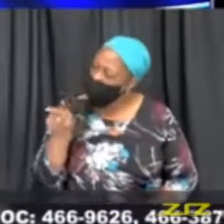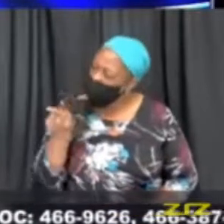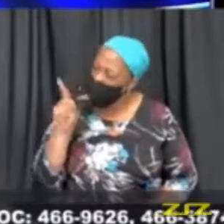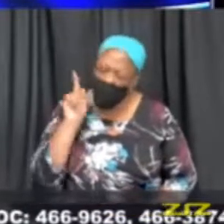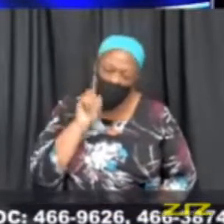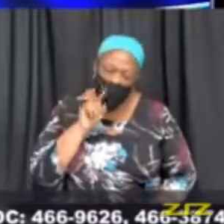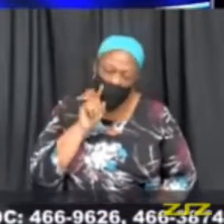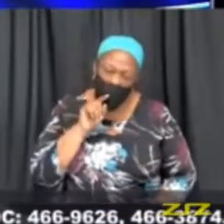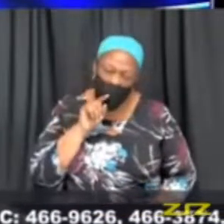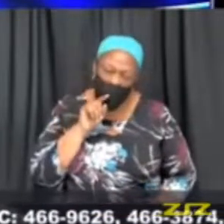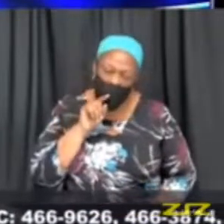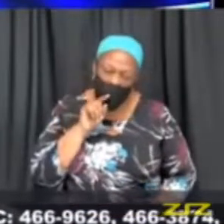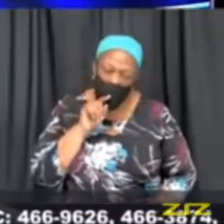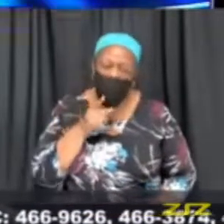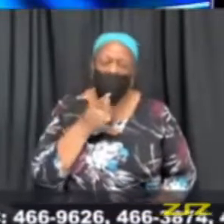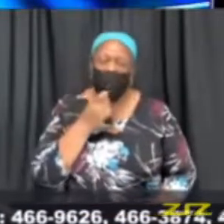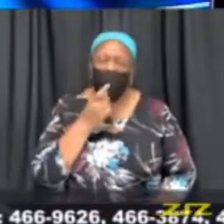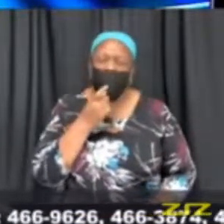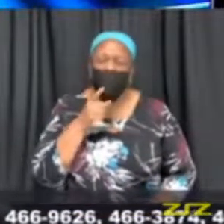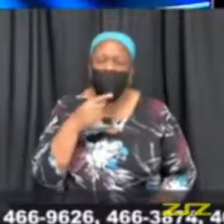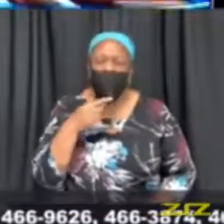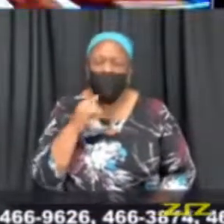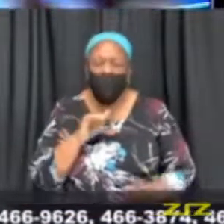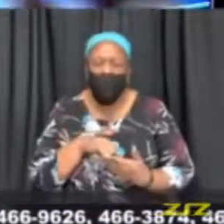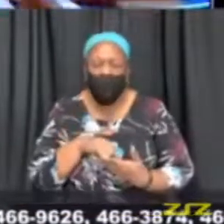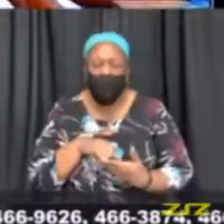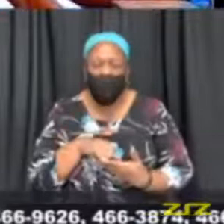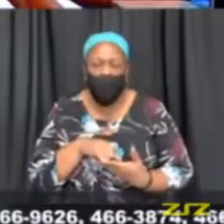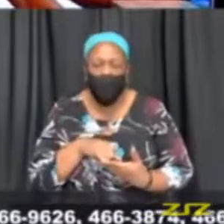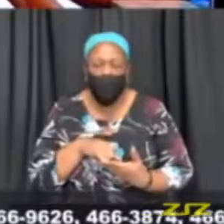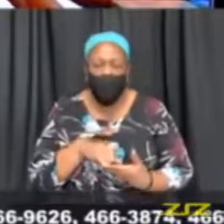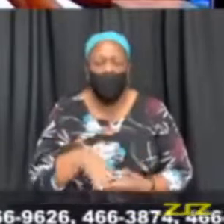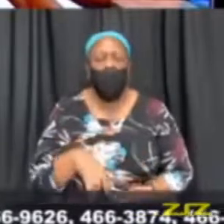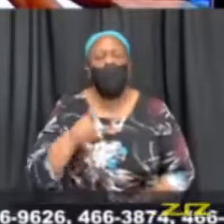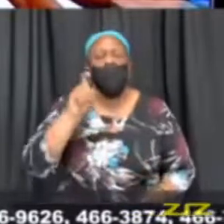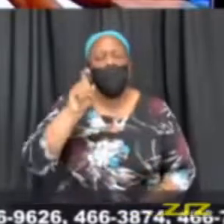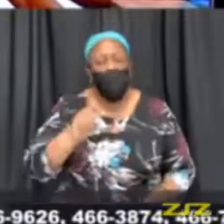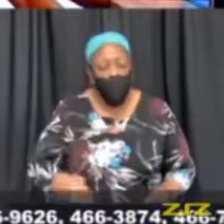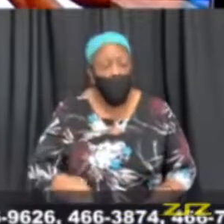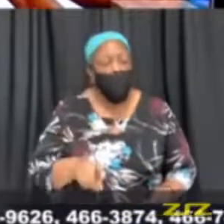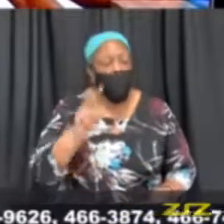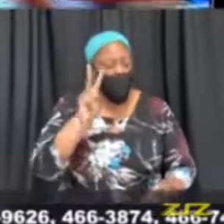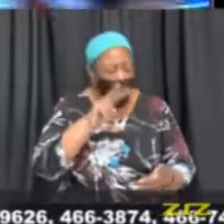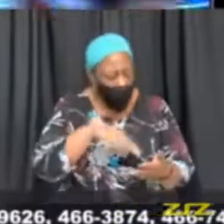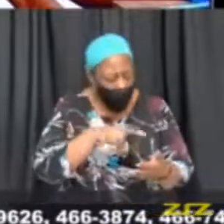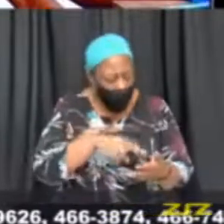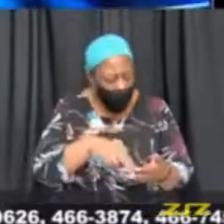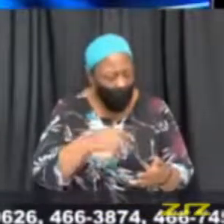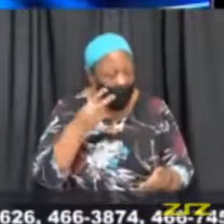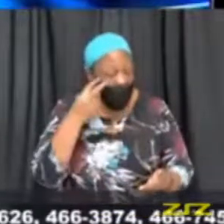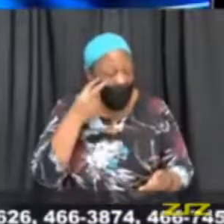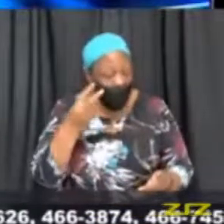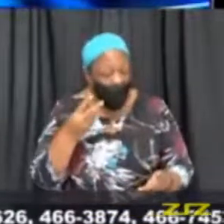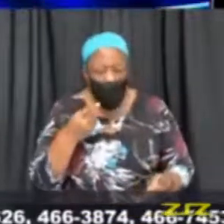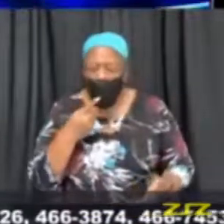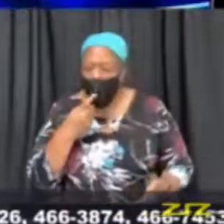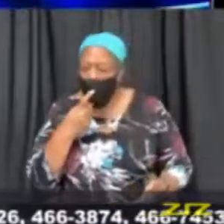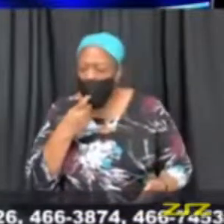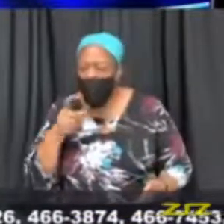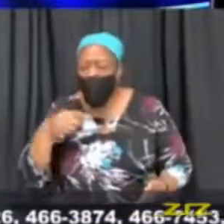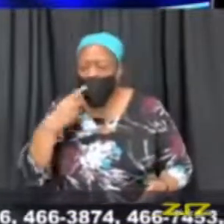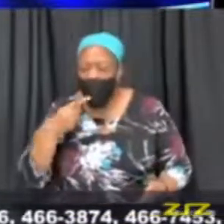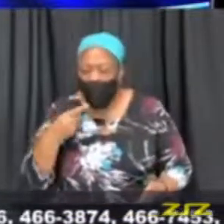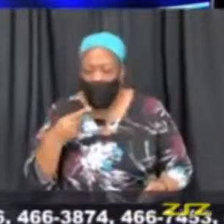they credible? We must look at the reliability of information. Check one source against several